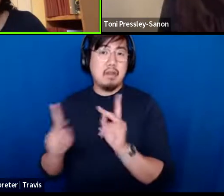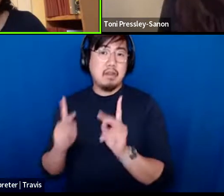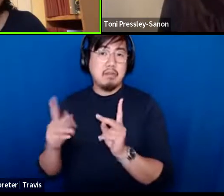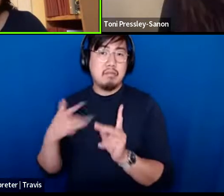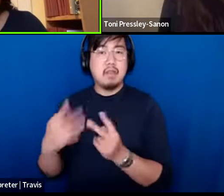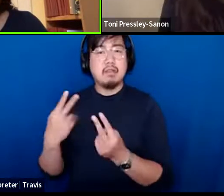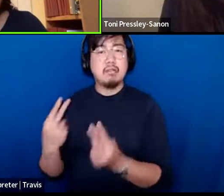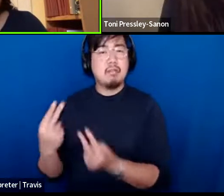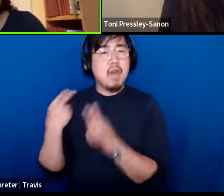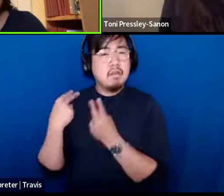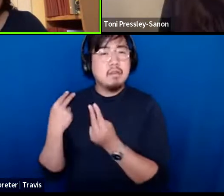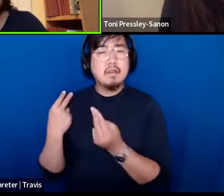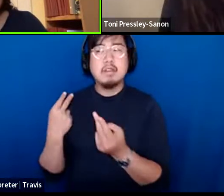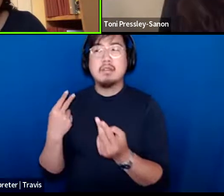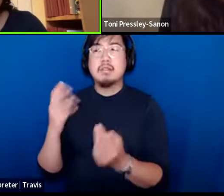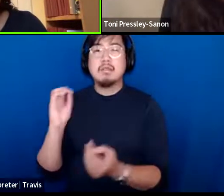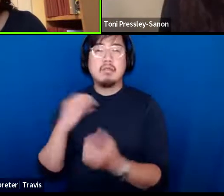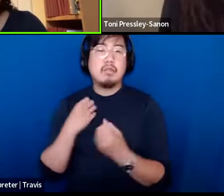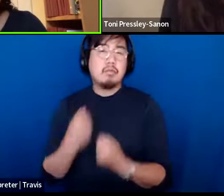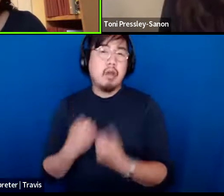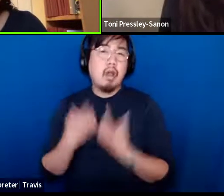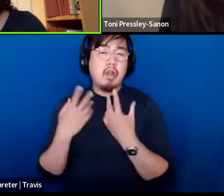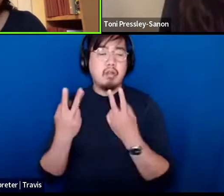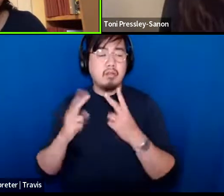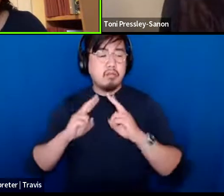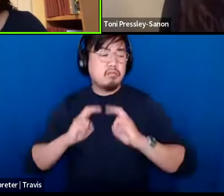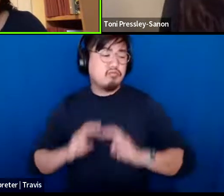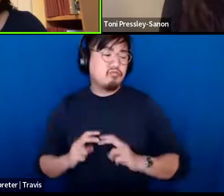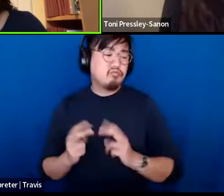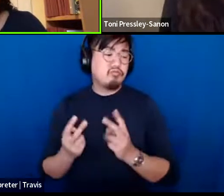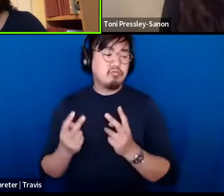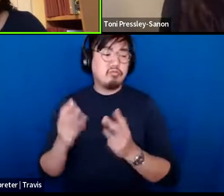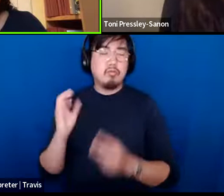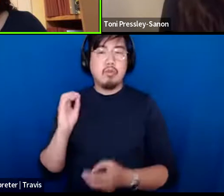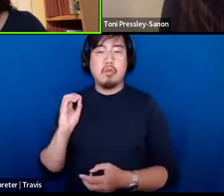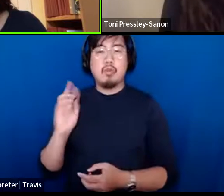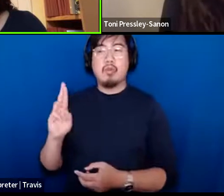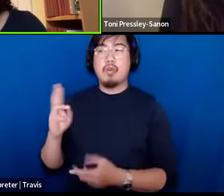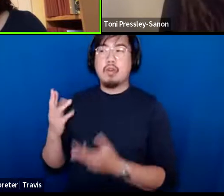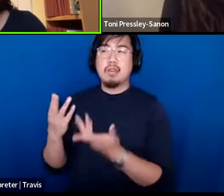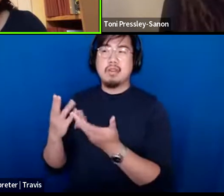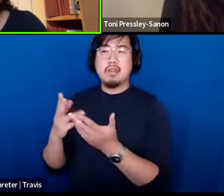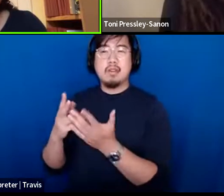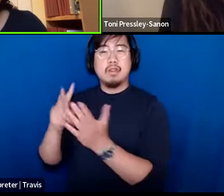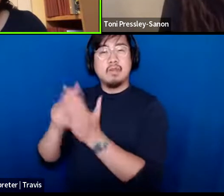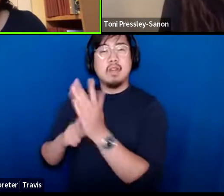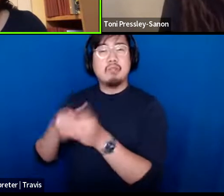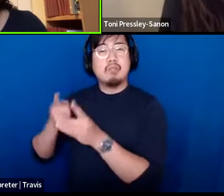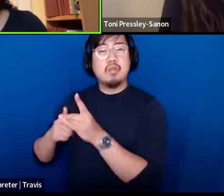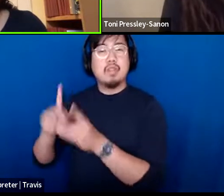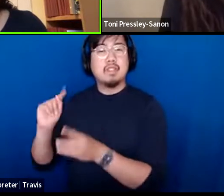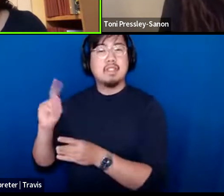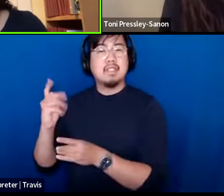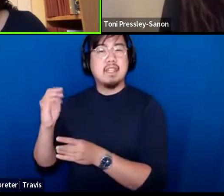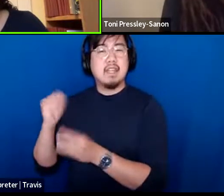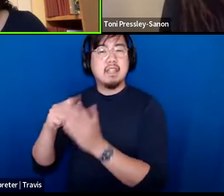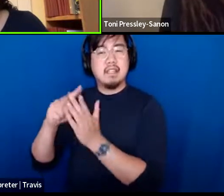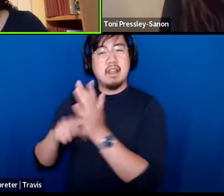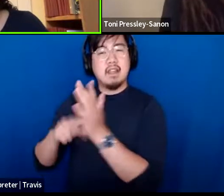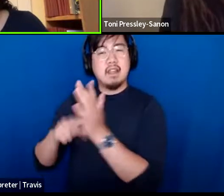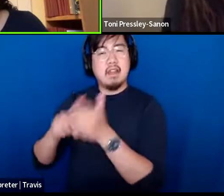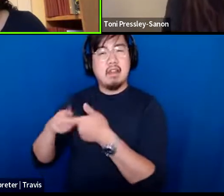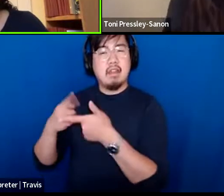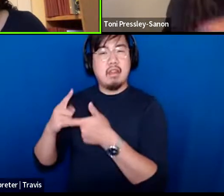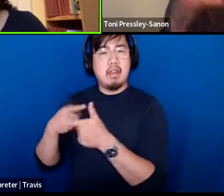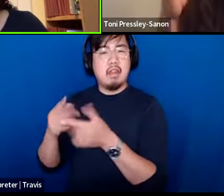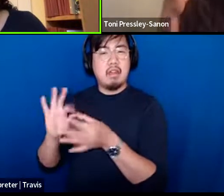memoirs or poetic reflections or interpretations of teachings. Mm-hmm. But really, it's true, I was trying to do